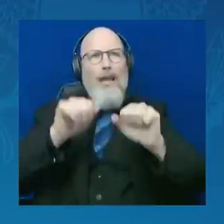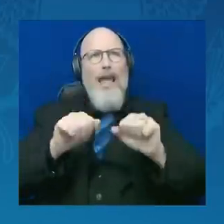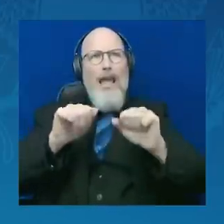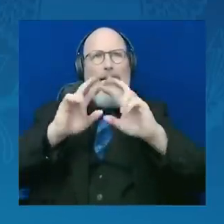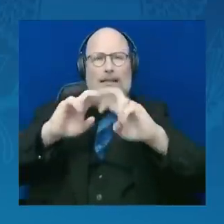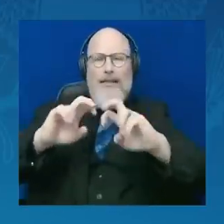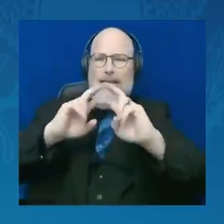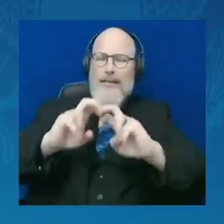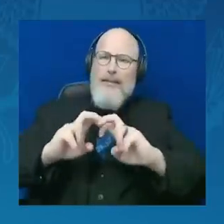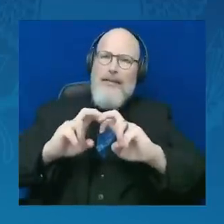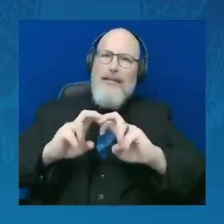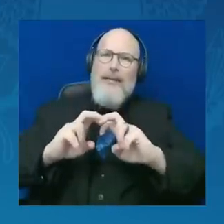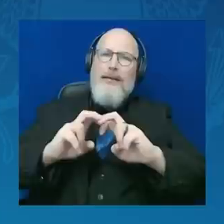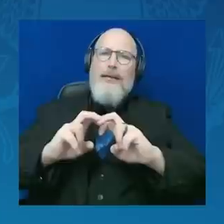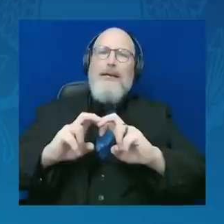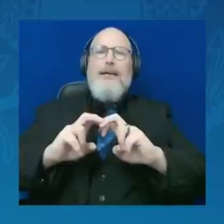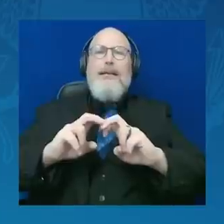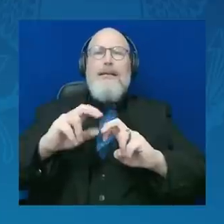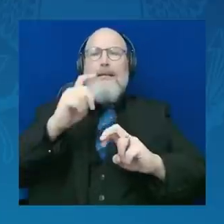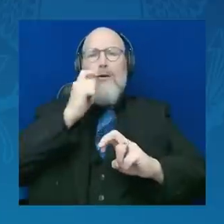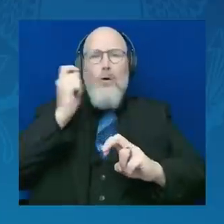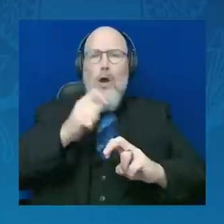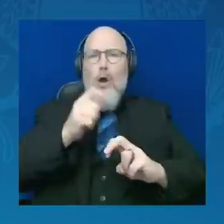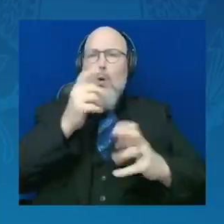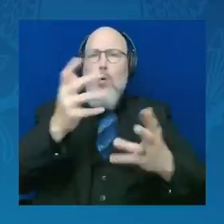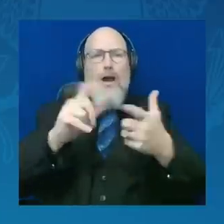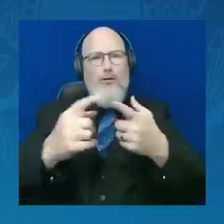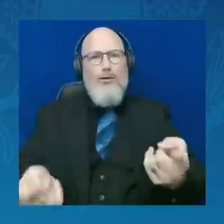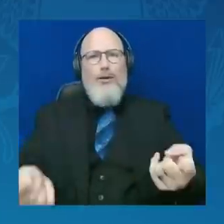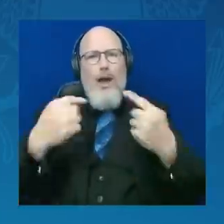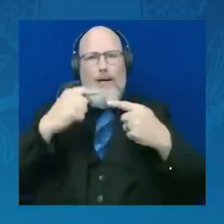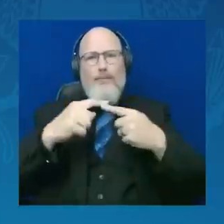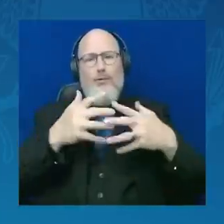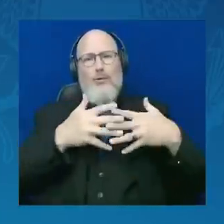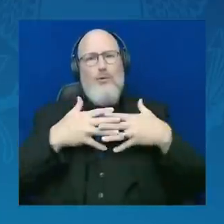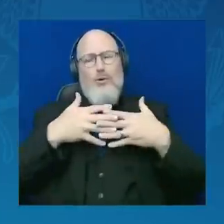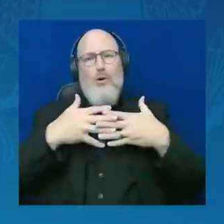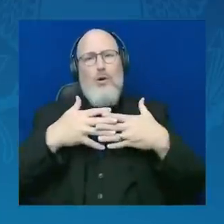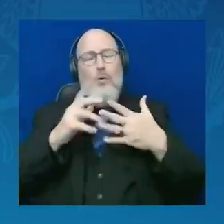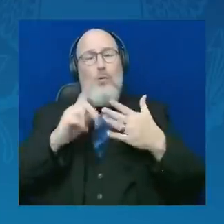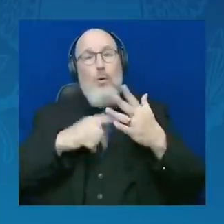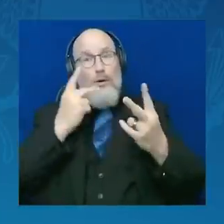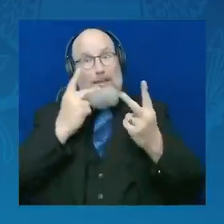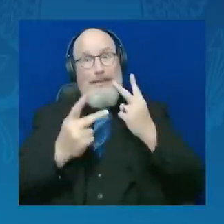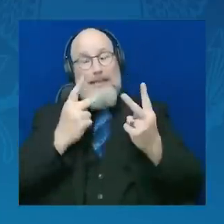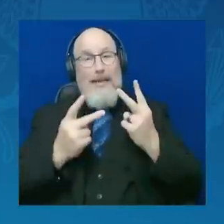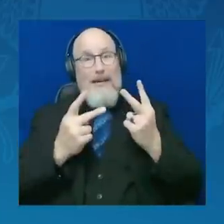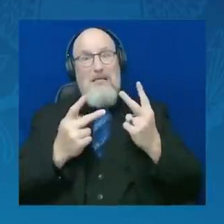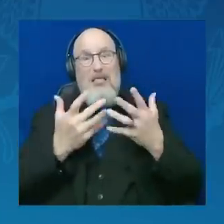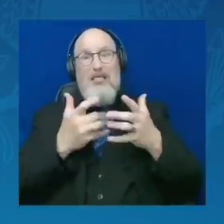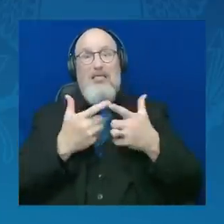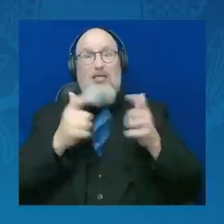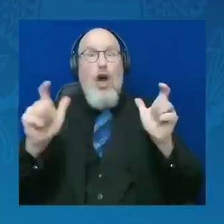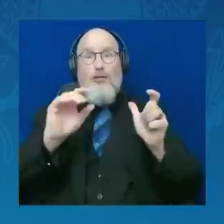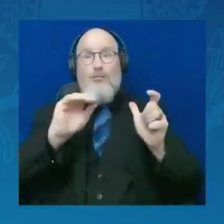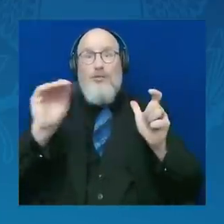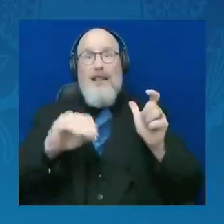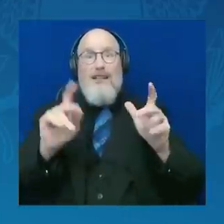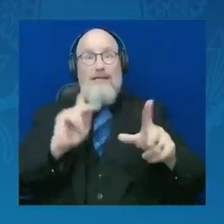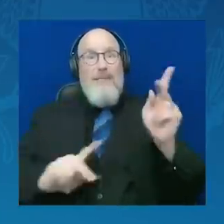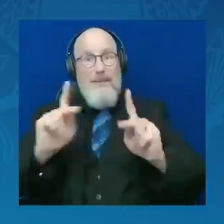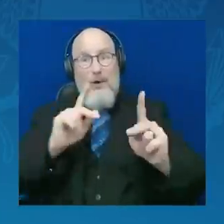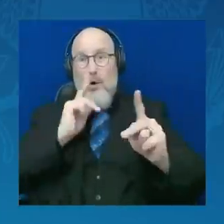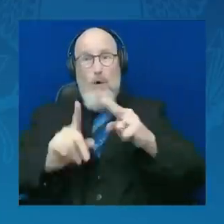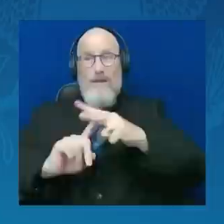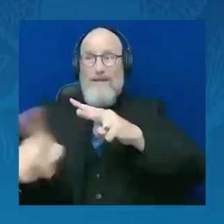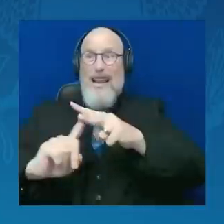United States. What we are seeing thus far is large parts of that population who are fleeing Ukraine who desire